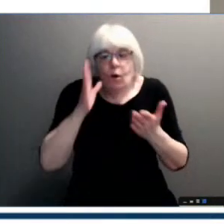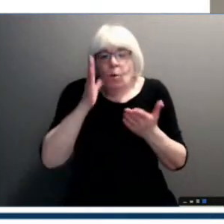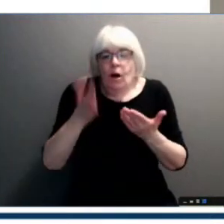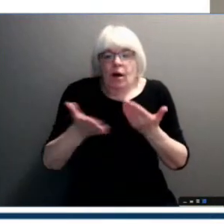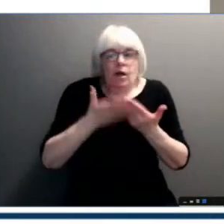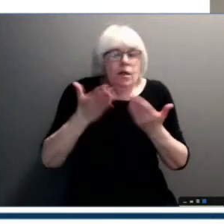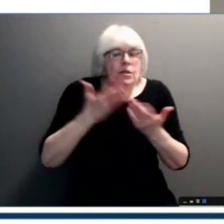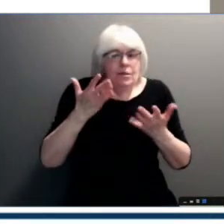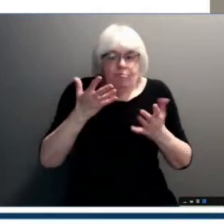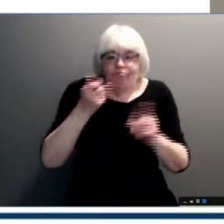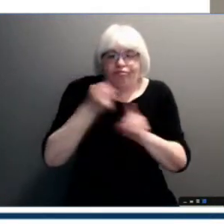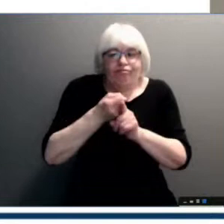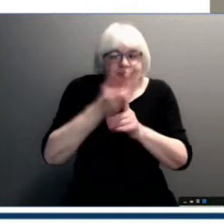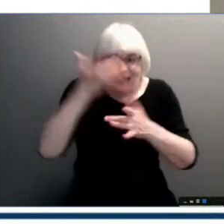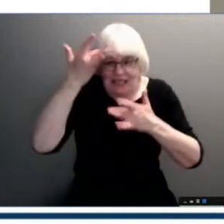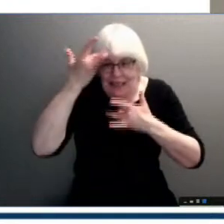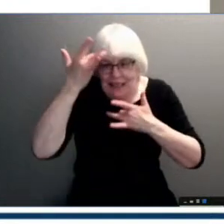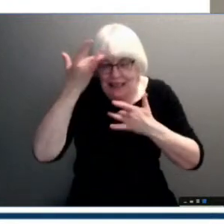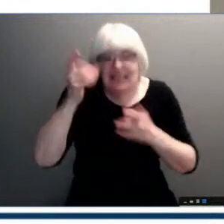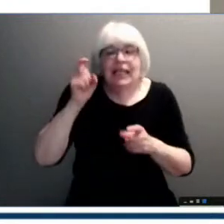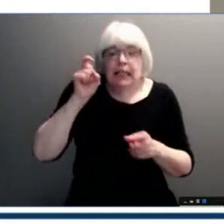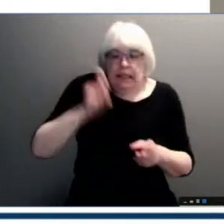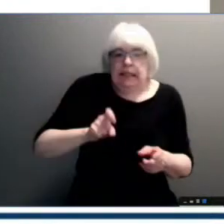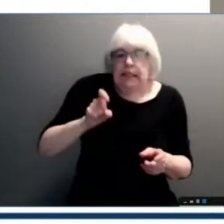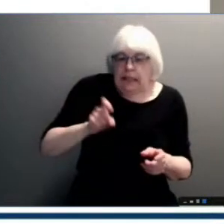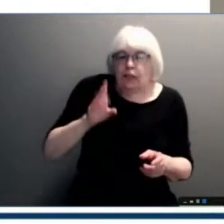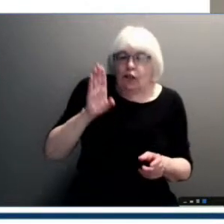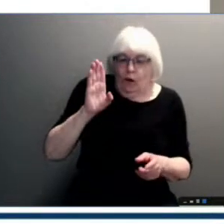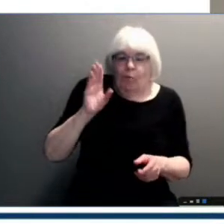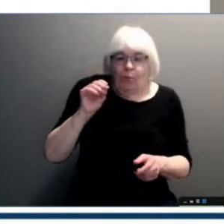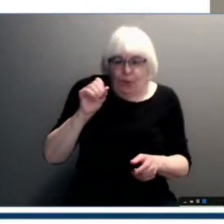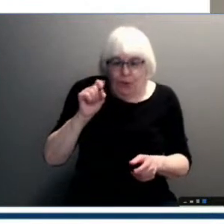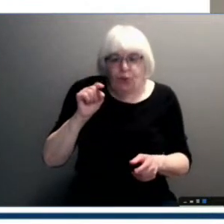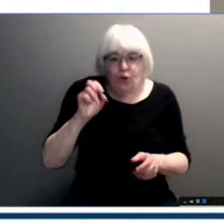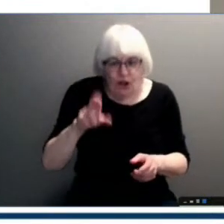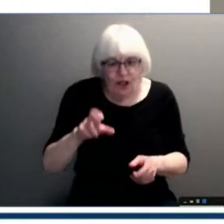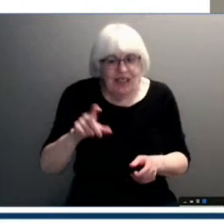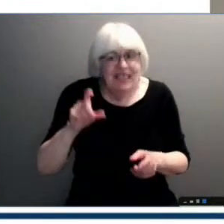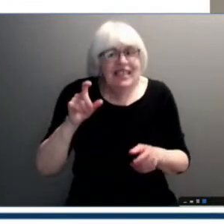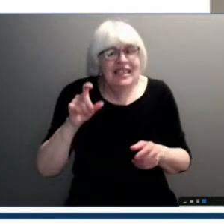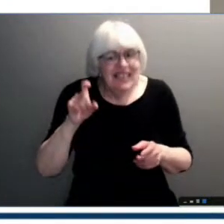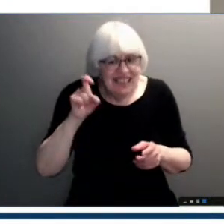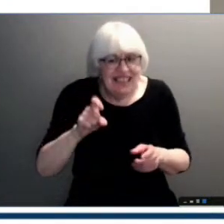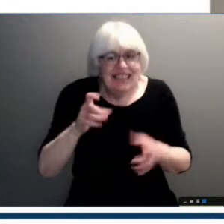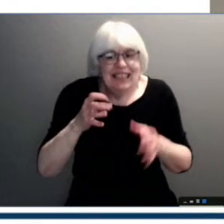dose. Those who are immune compromised and need a 3rd dose in their primary series.